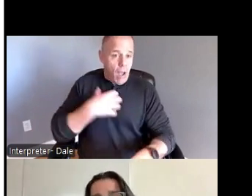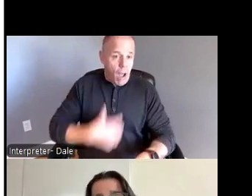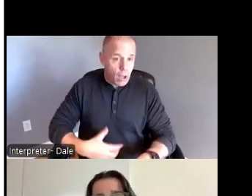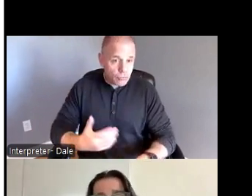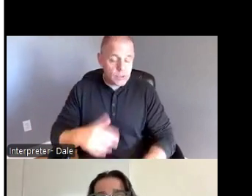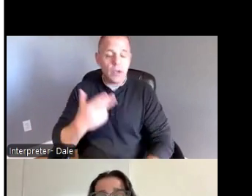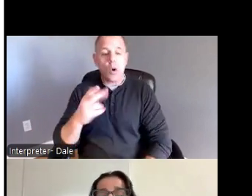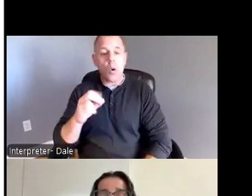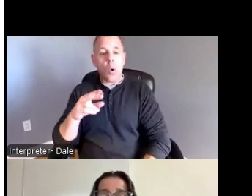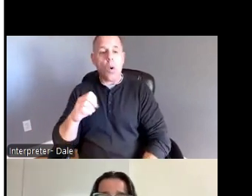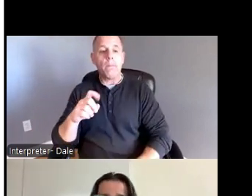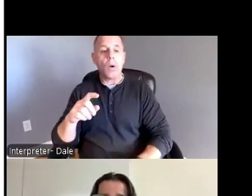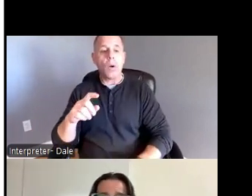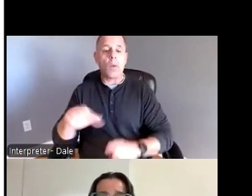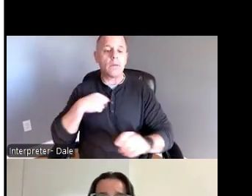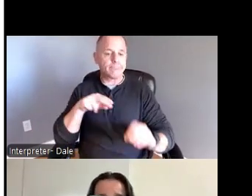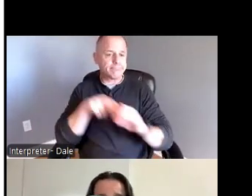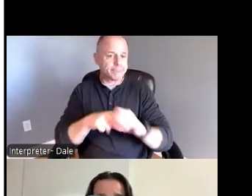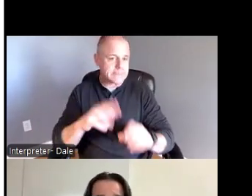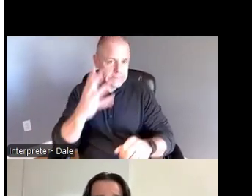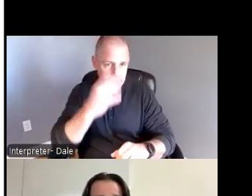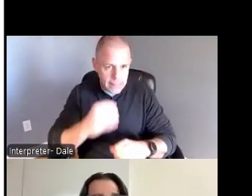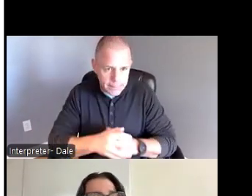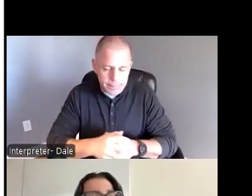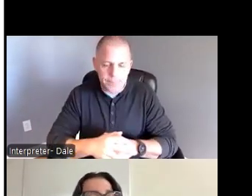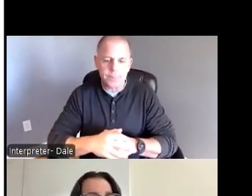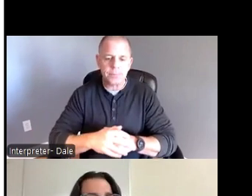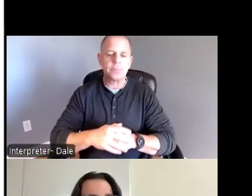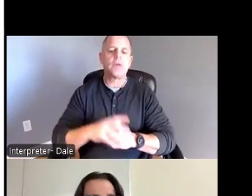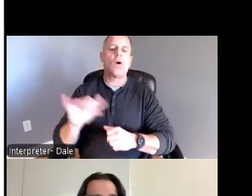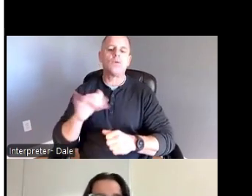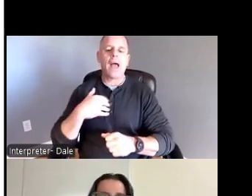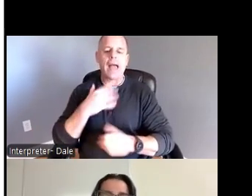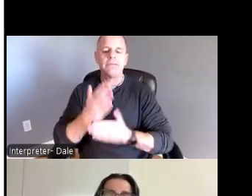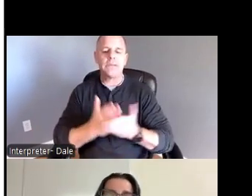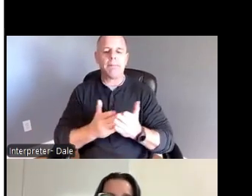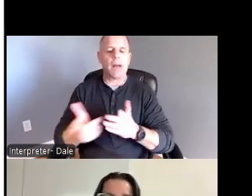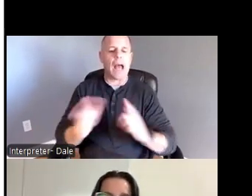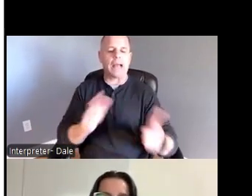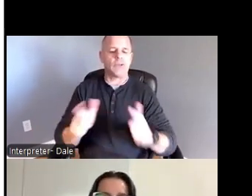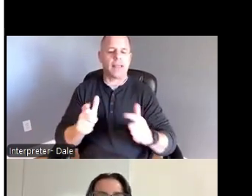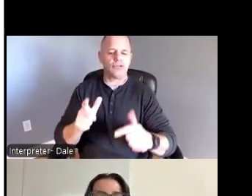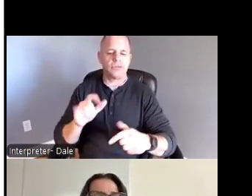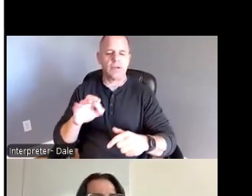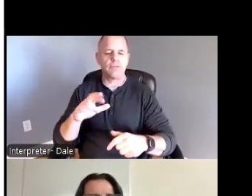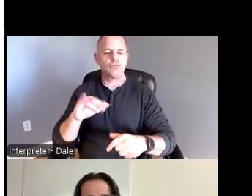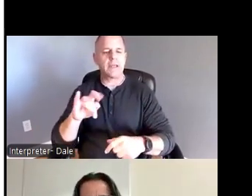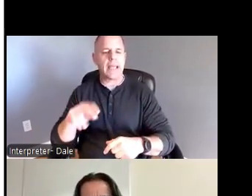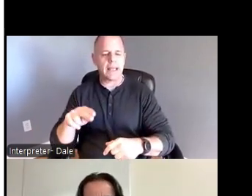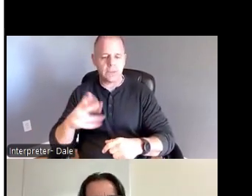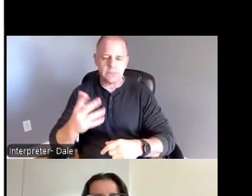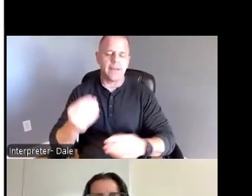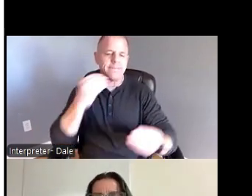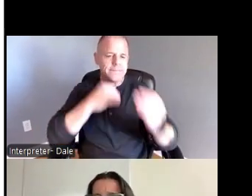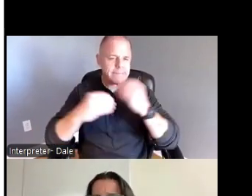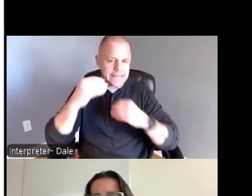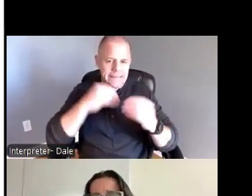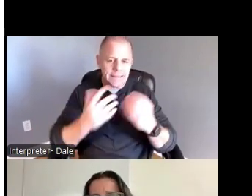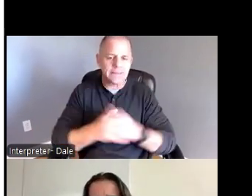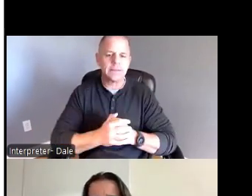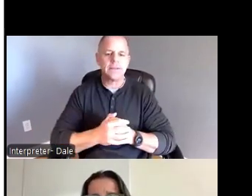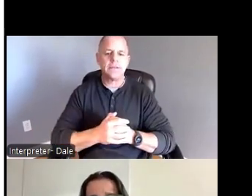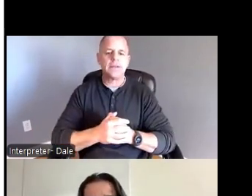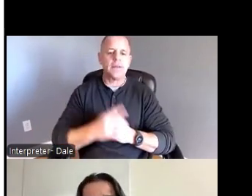when we go to sleep. They also oscillate in circadian fashion, our metabolism, feeding patterns, neuronal activity, even